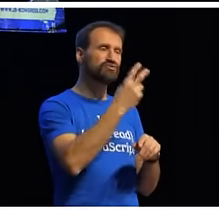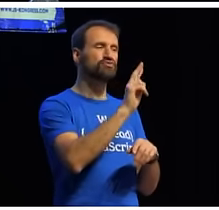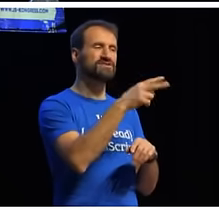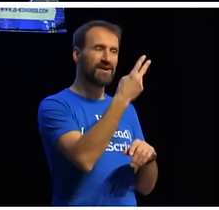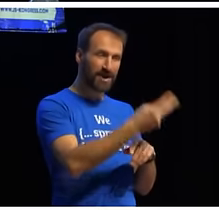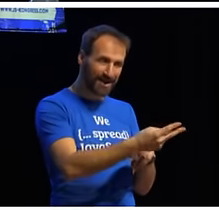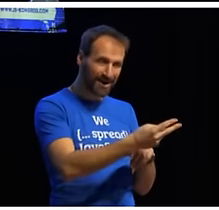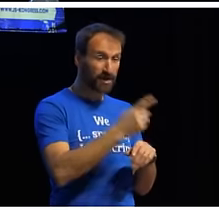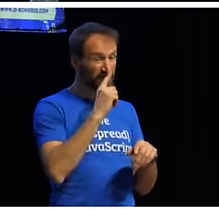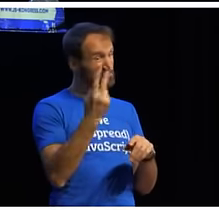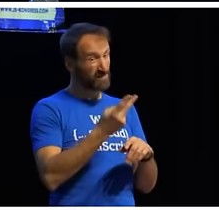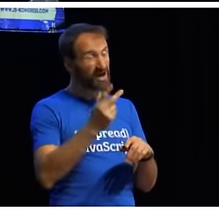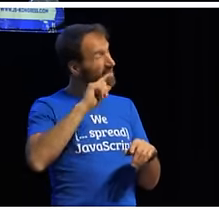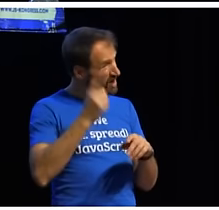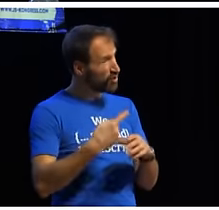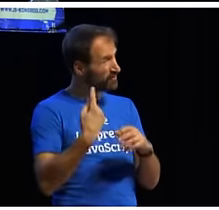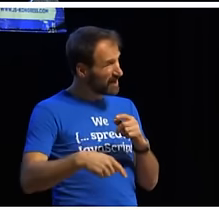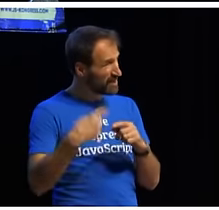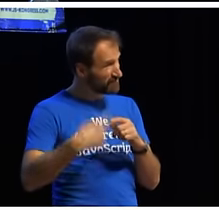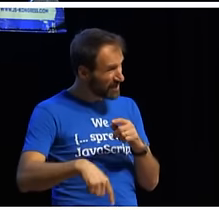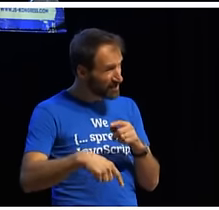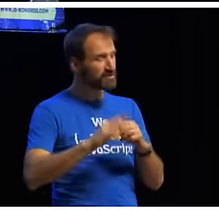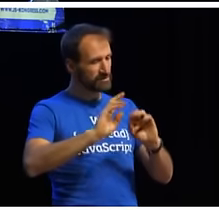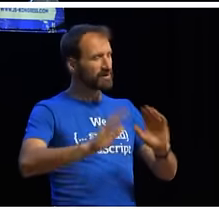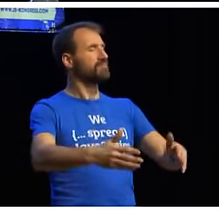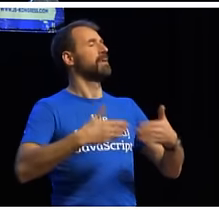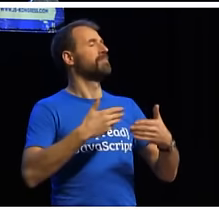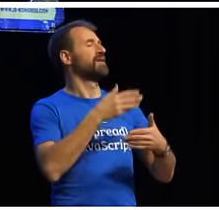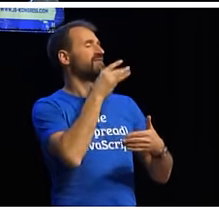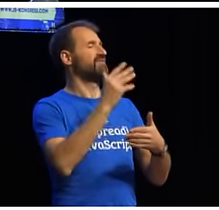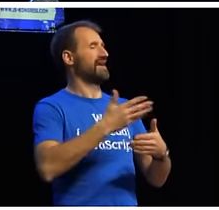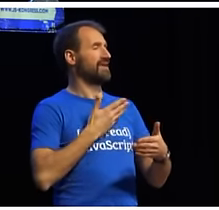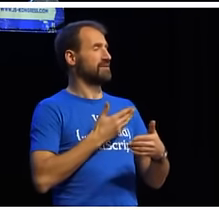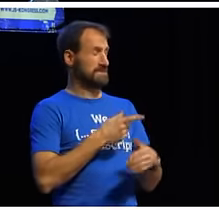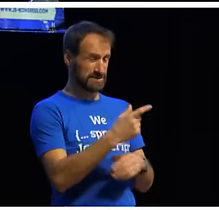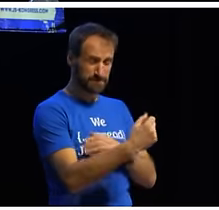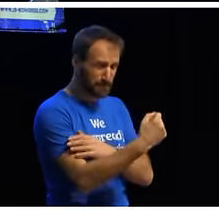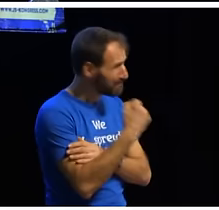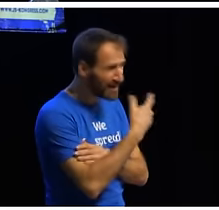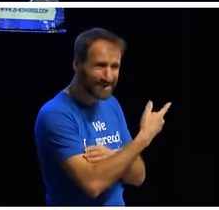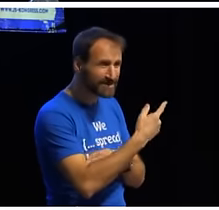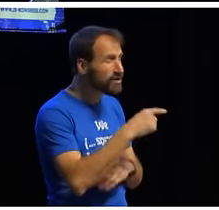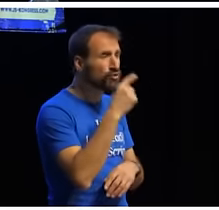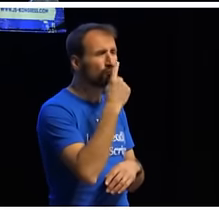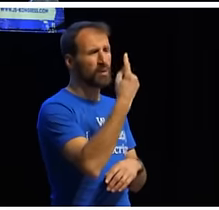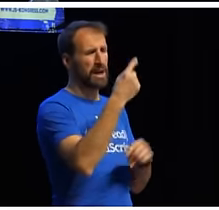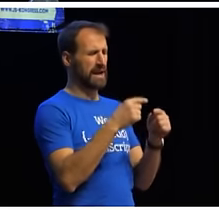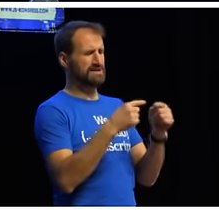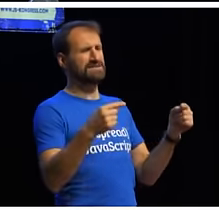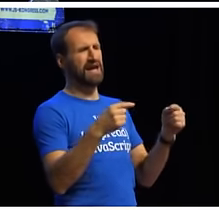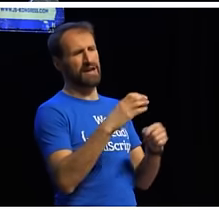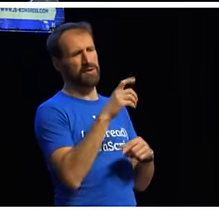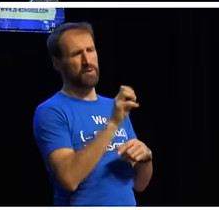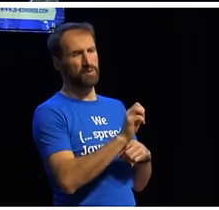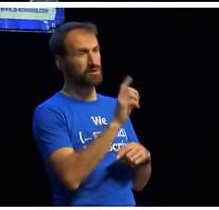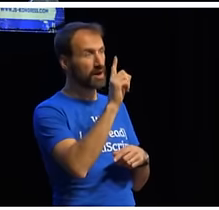we get back an error. So this is really powerful. This is one line of code, but it's a fully supported retry